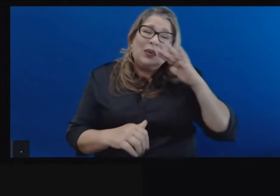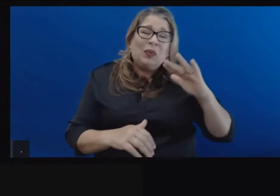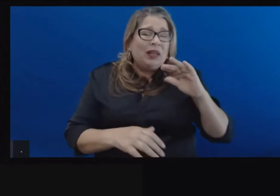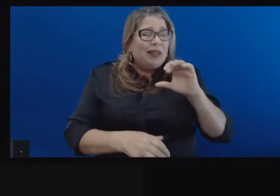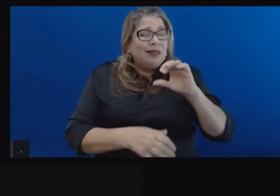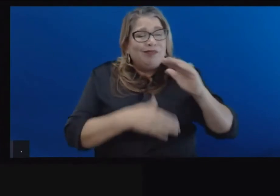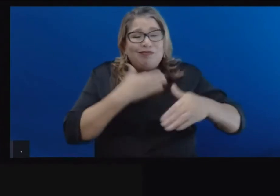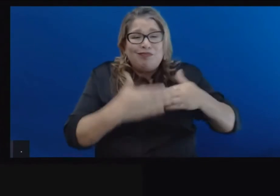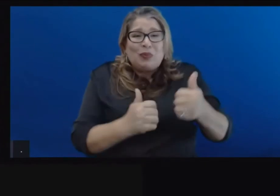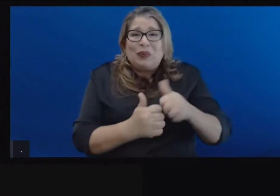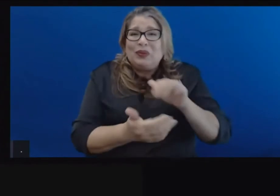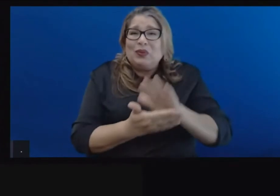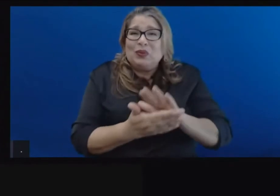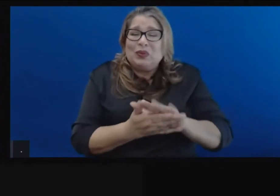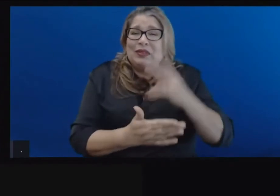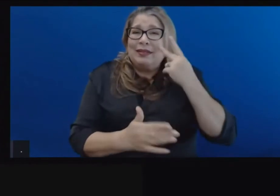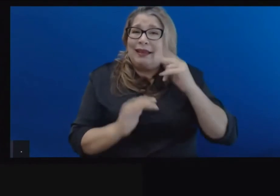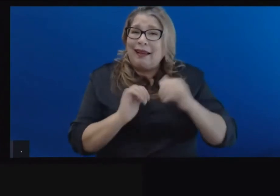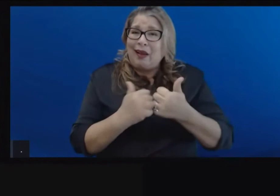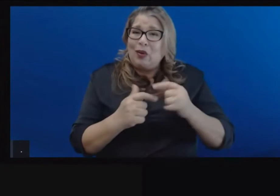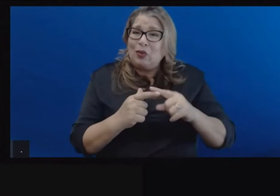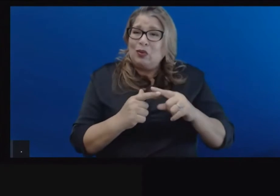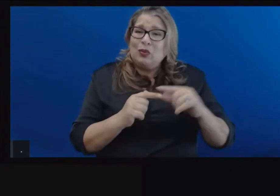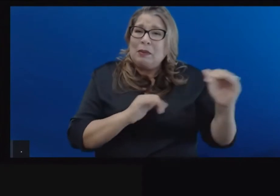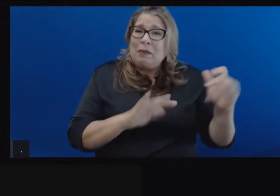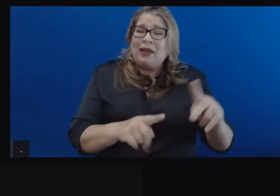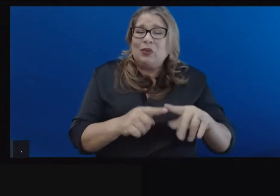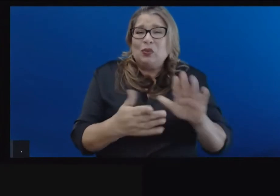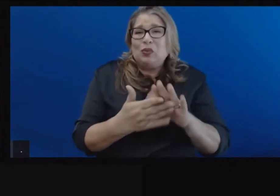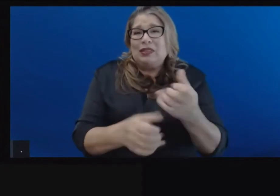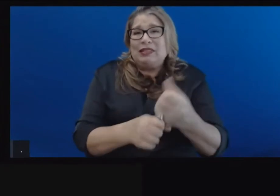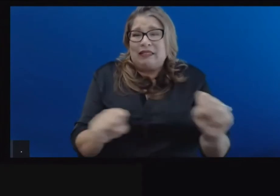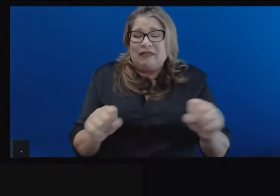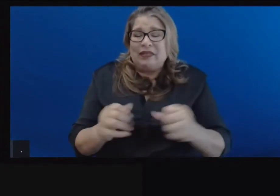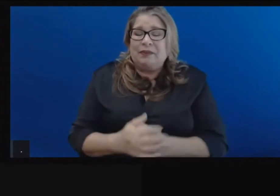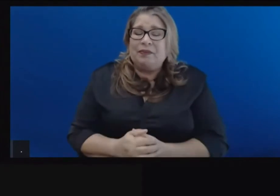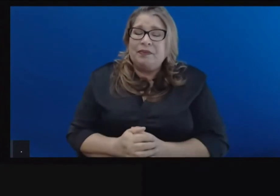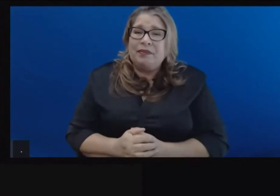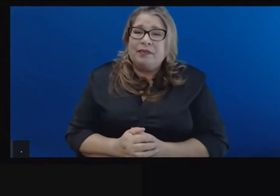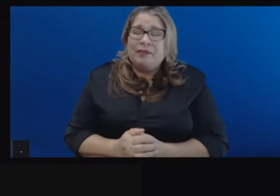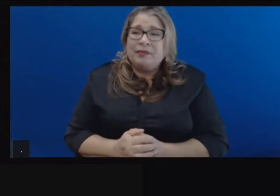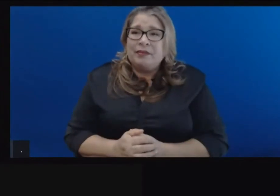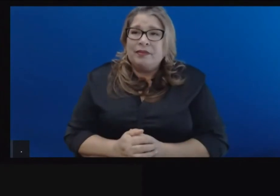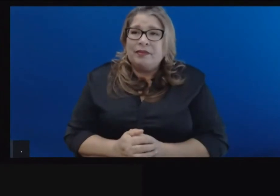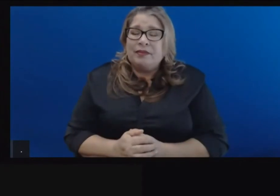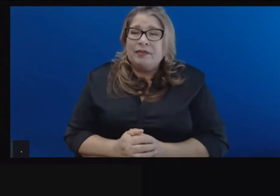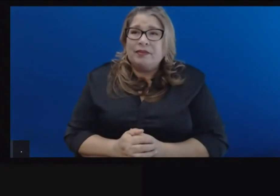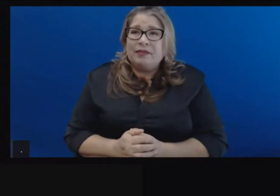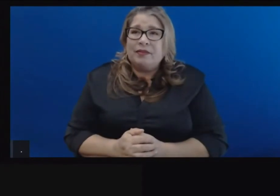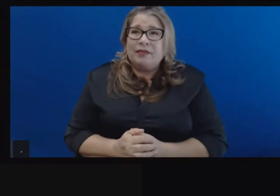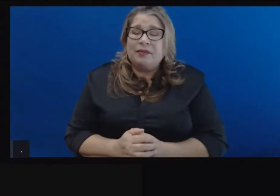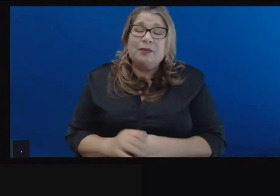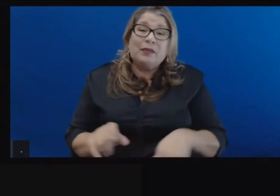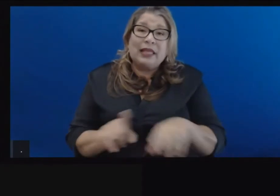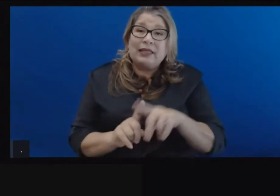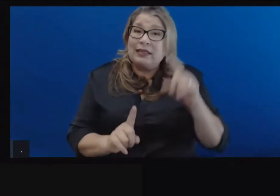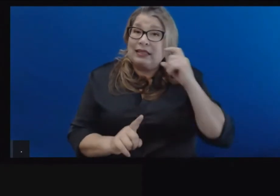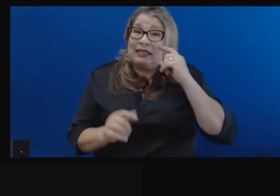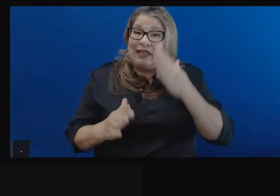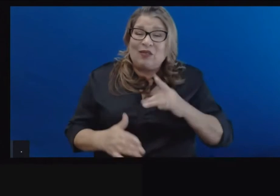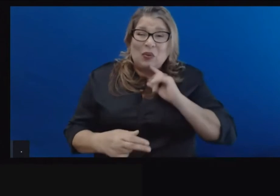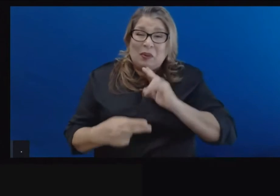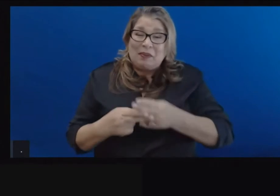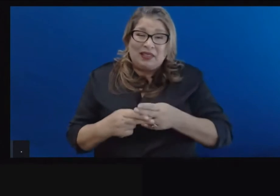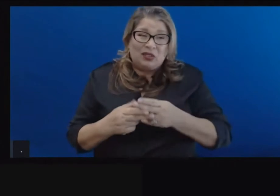sure that as the governor put out last week or the week before last, plan